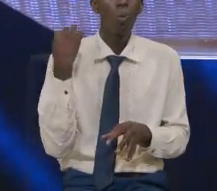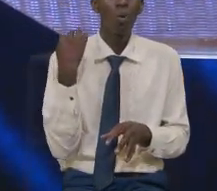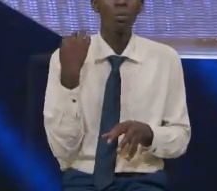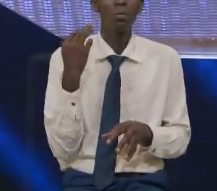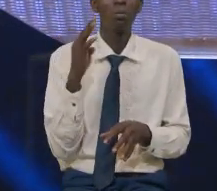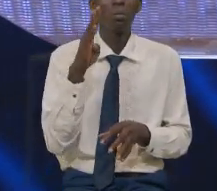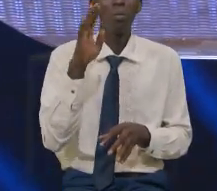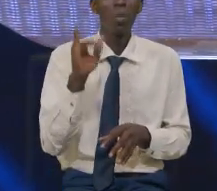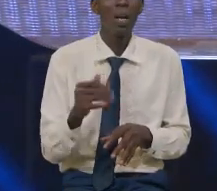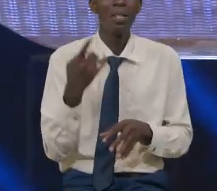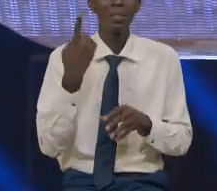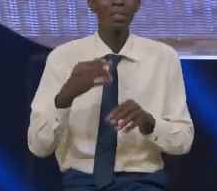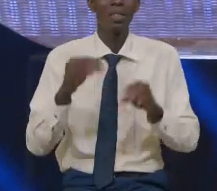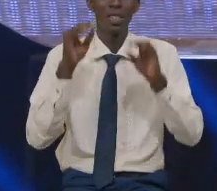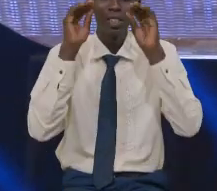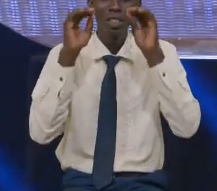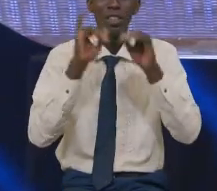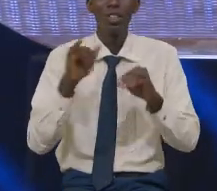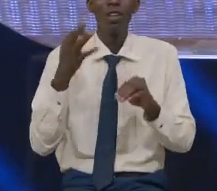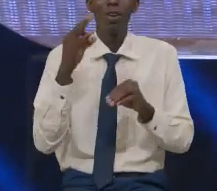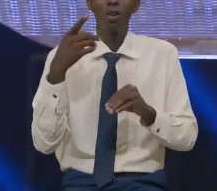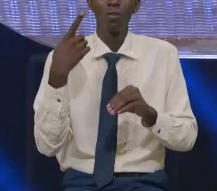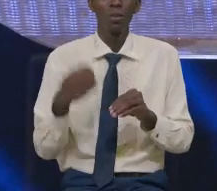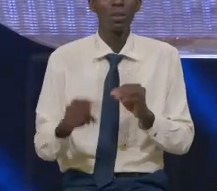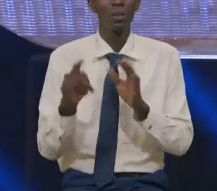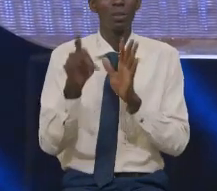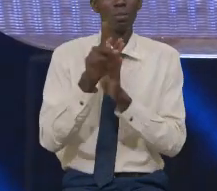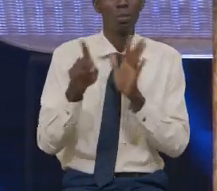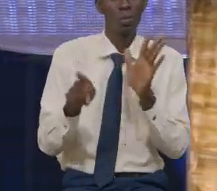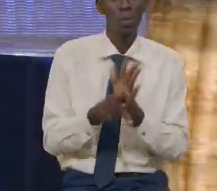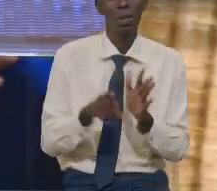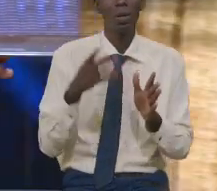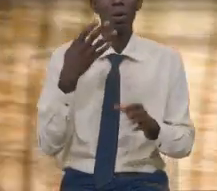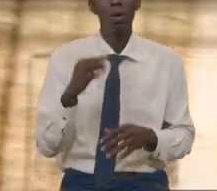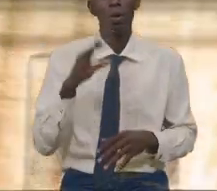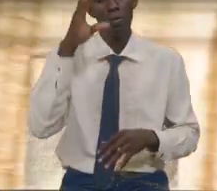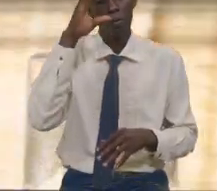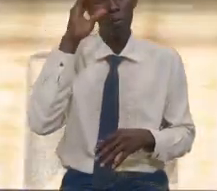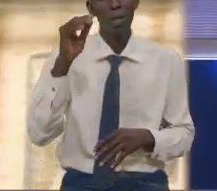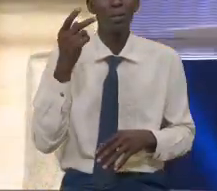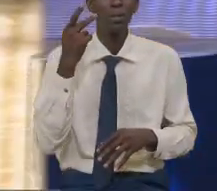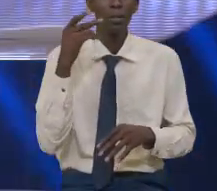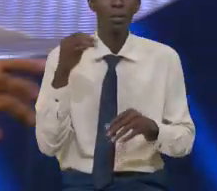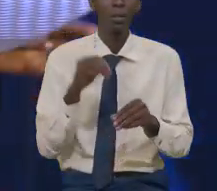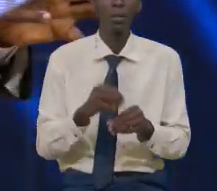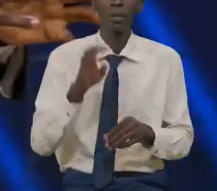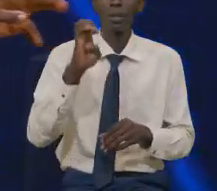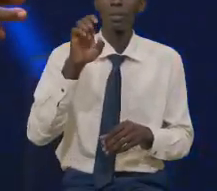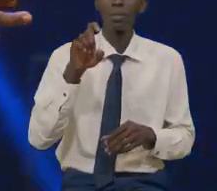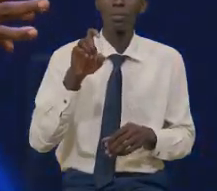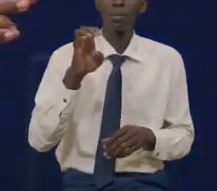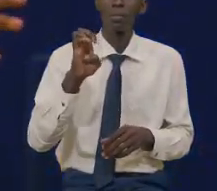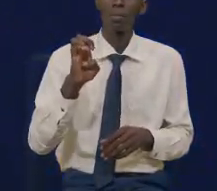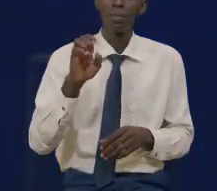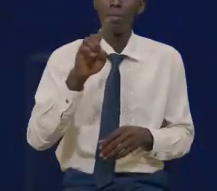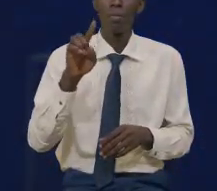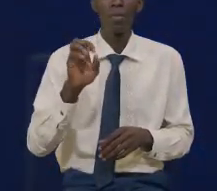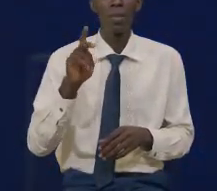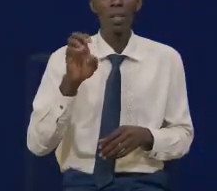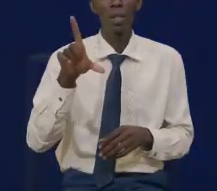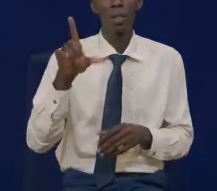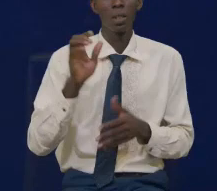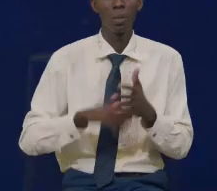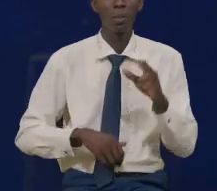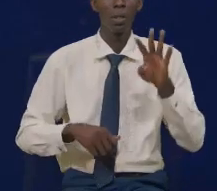the teaching of the precepts of men. We're looking at Ezekiel chapter 44. Ezekiel chapter